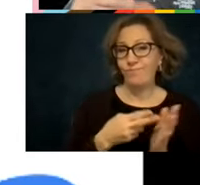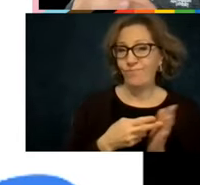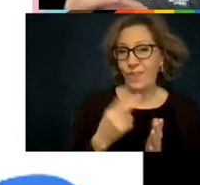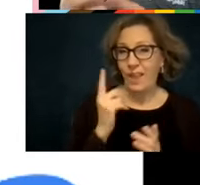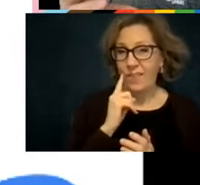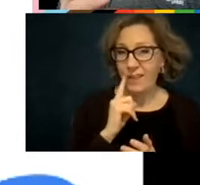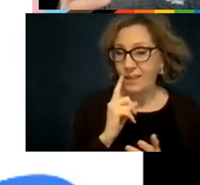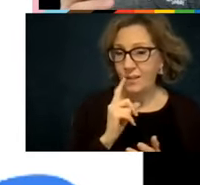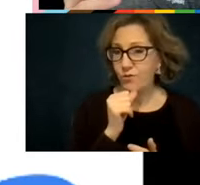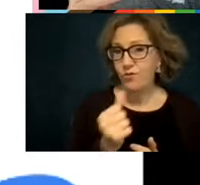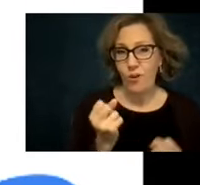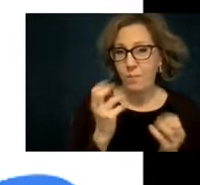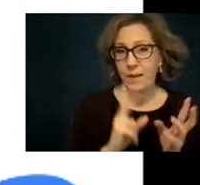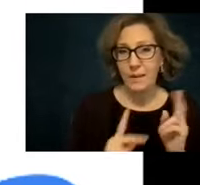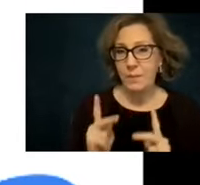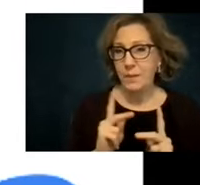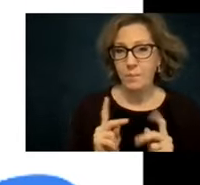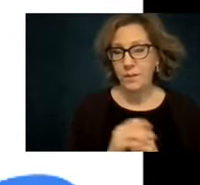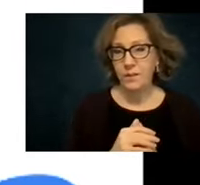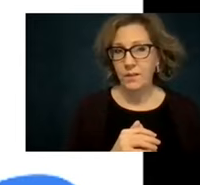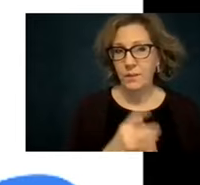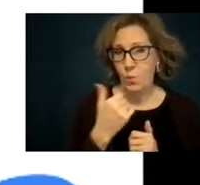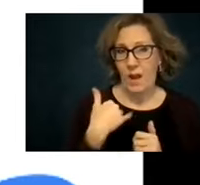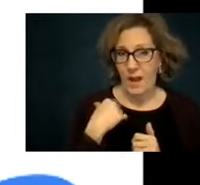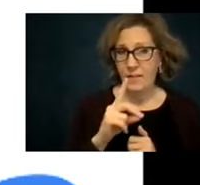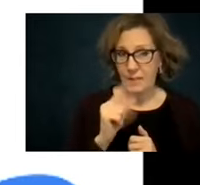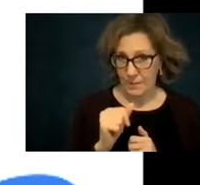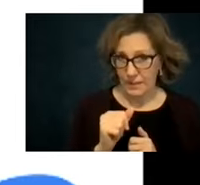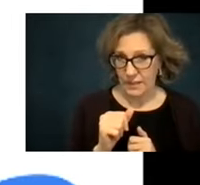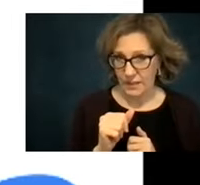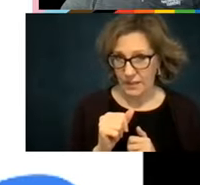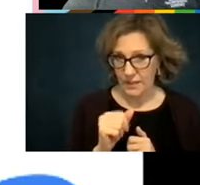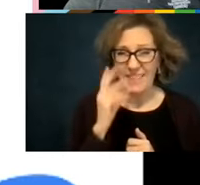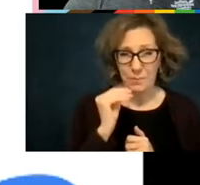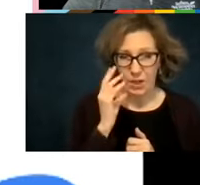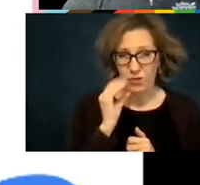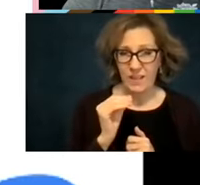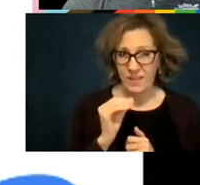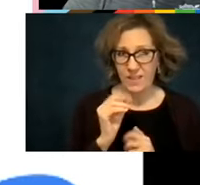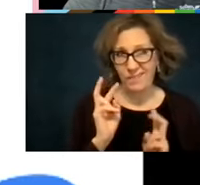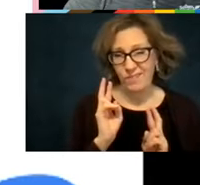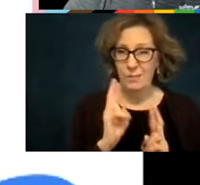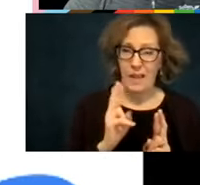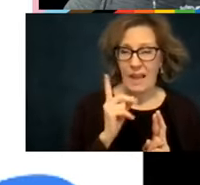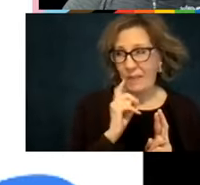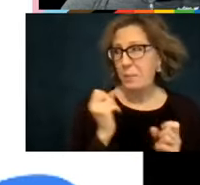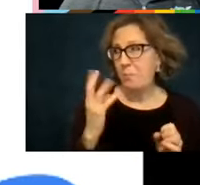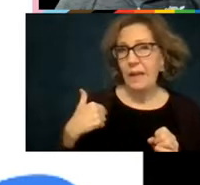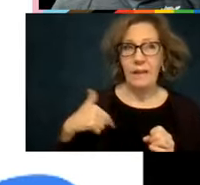with disabilities aren't treated that way. Because we all get treated the same